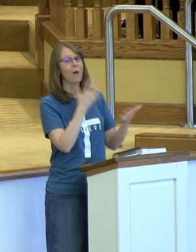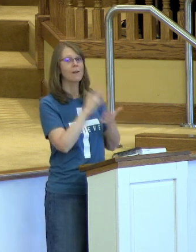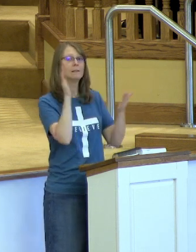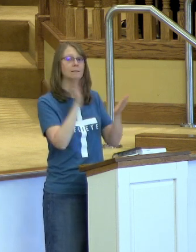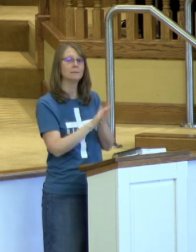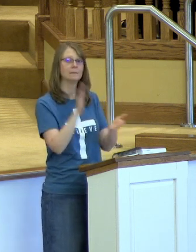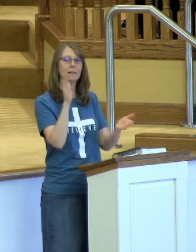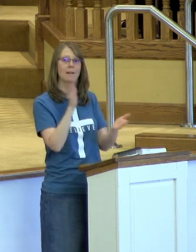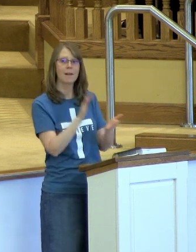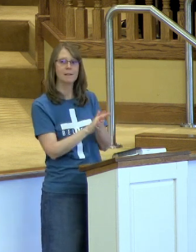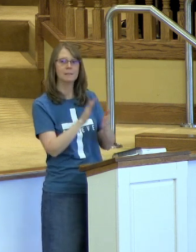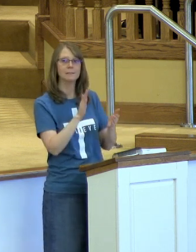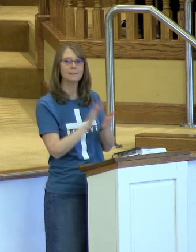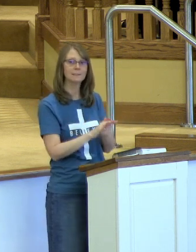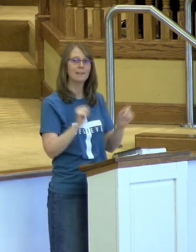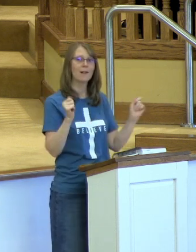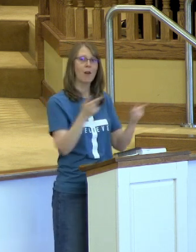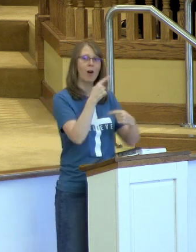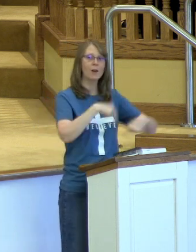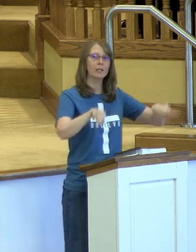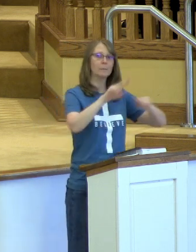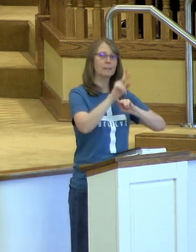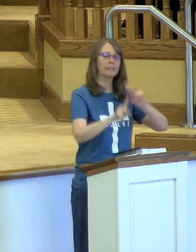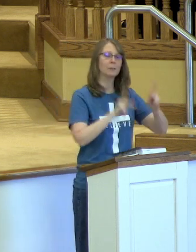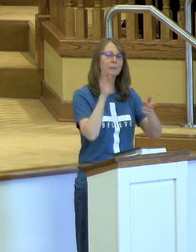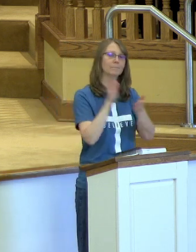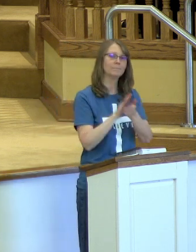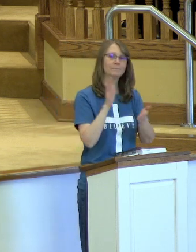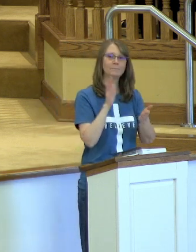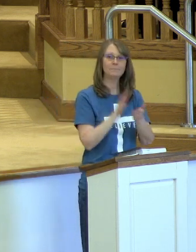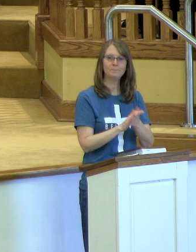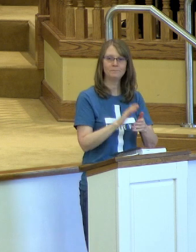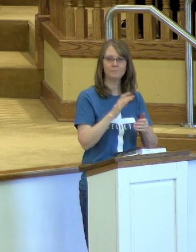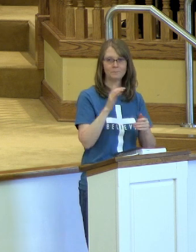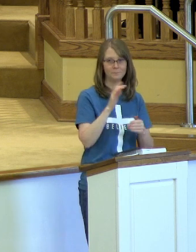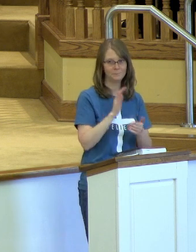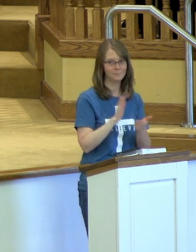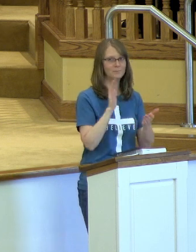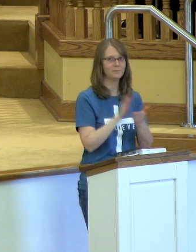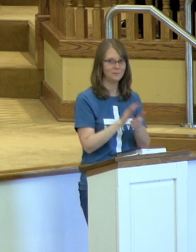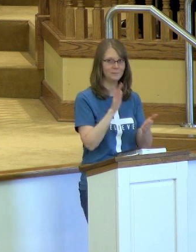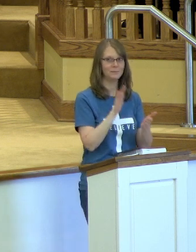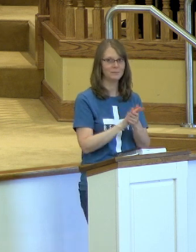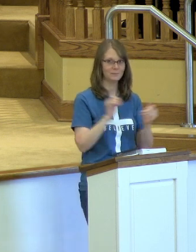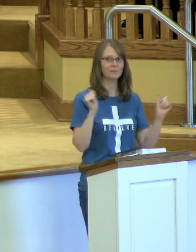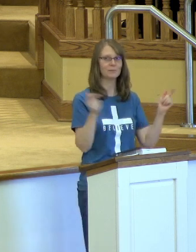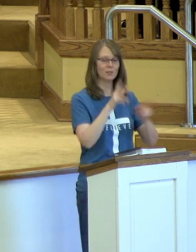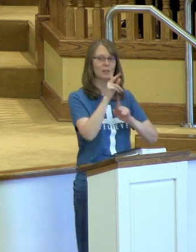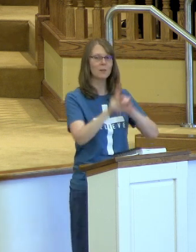Oh, clap your hands. All you people clap your hands. Oh, clap your hands.